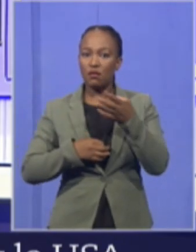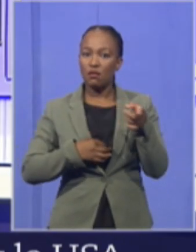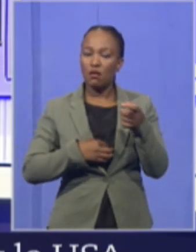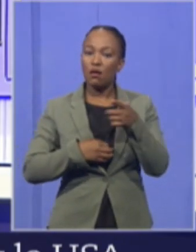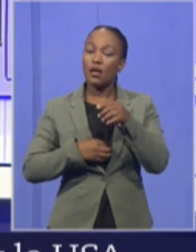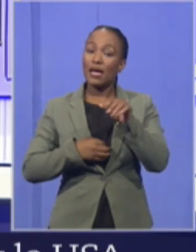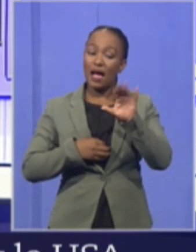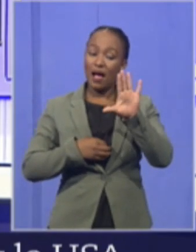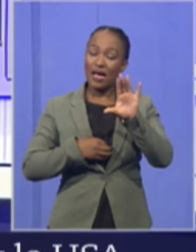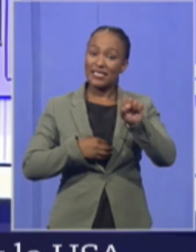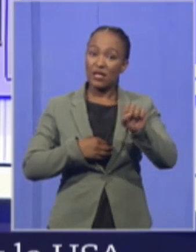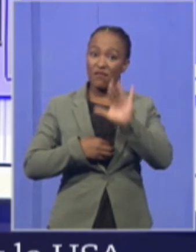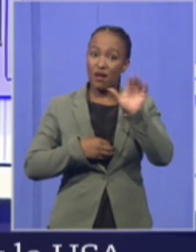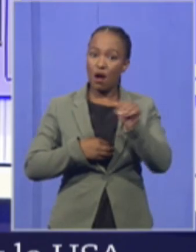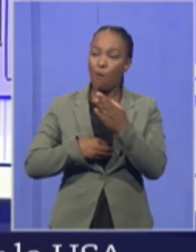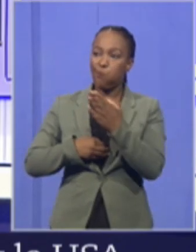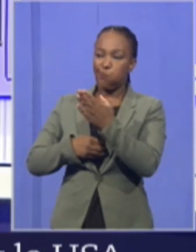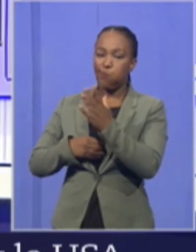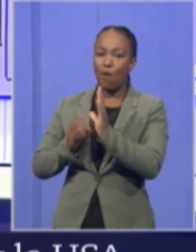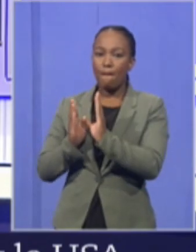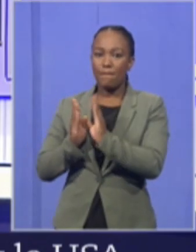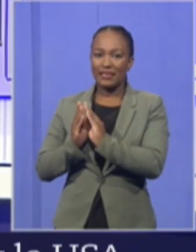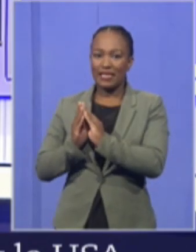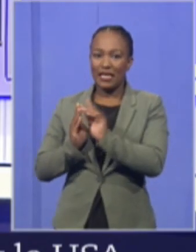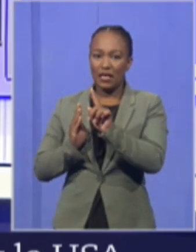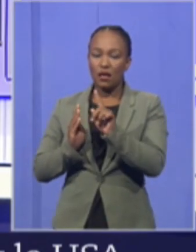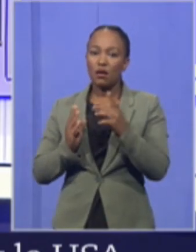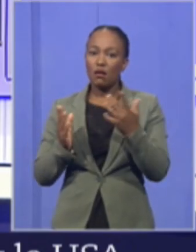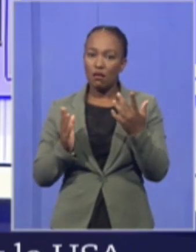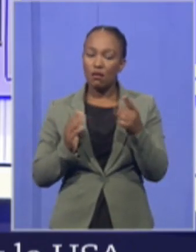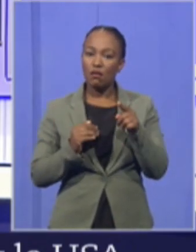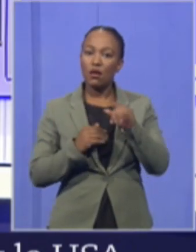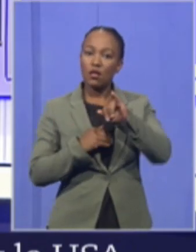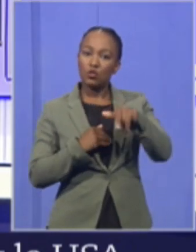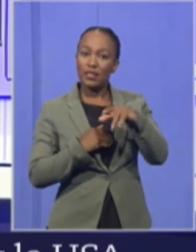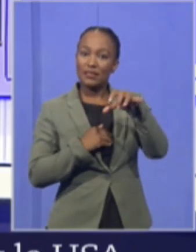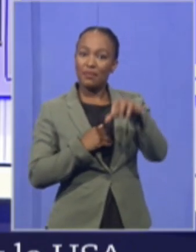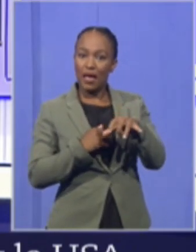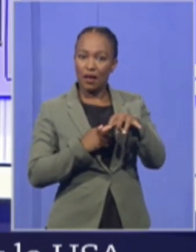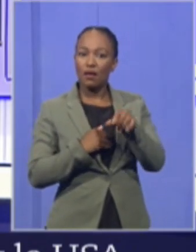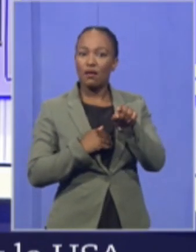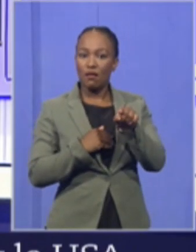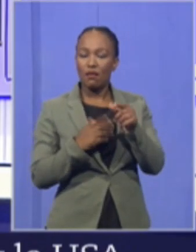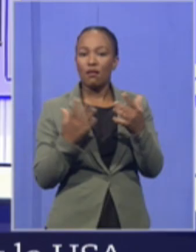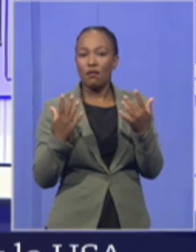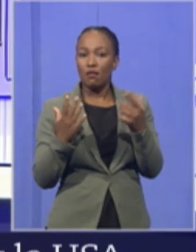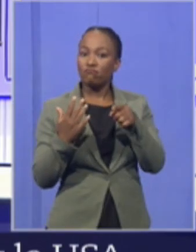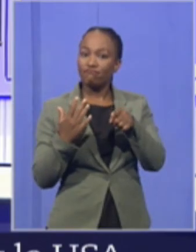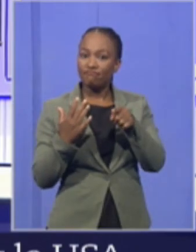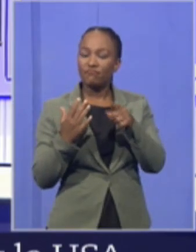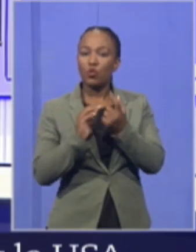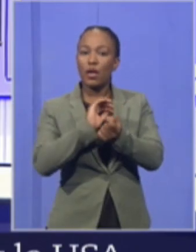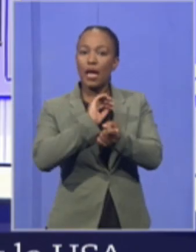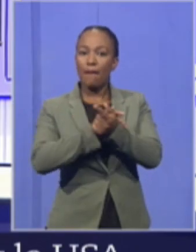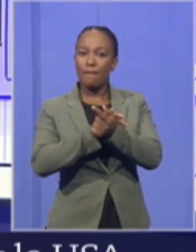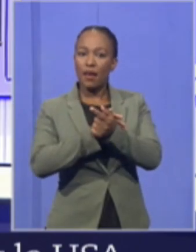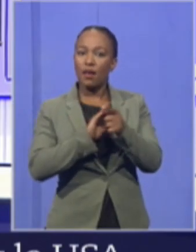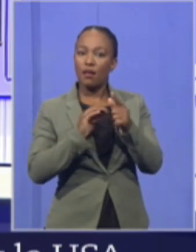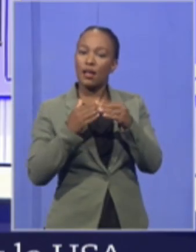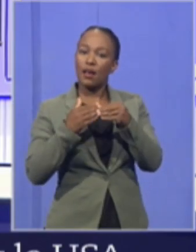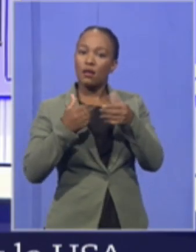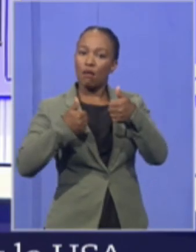Afrika Borwa kwa kopanong eo ka ntlha ya fane a itlile ka nako eo mo Johannesburg e tlang e tla tshwarwa ka kopano ya baeteledipele